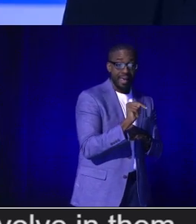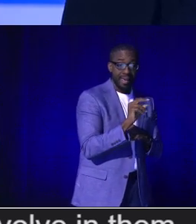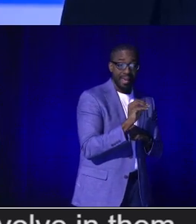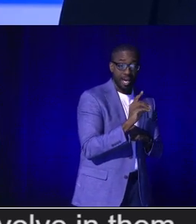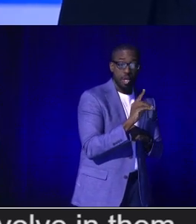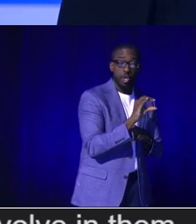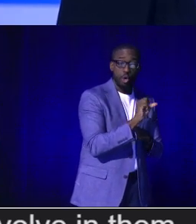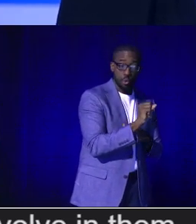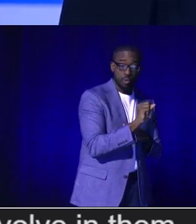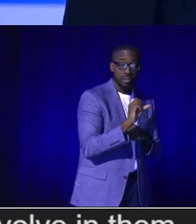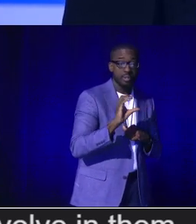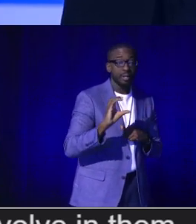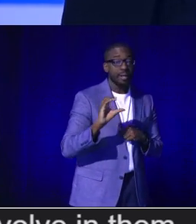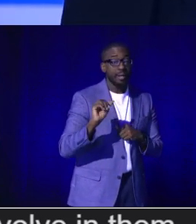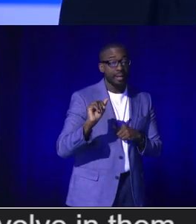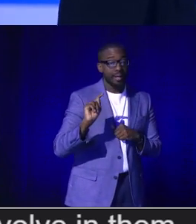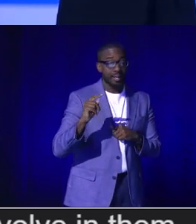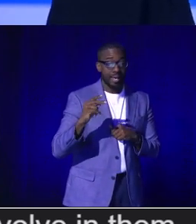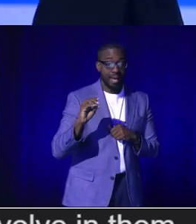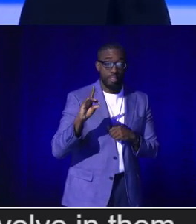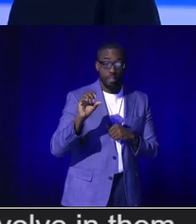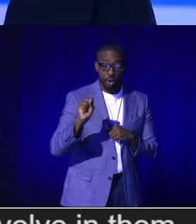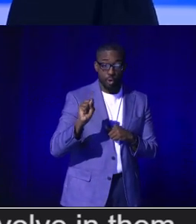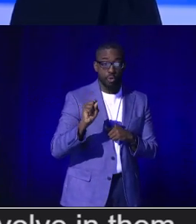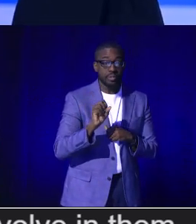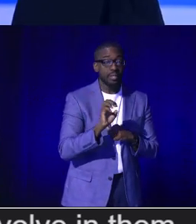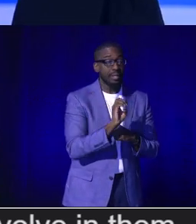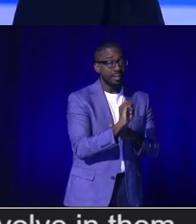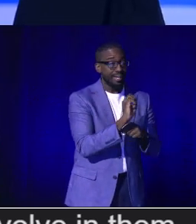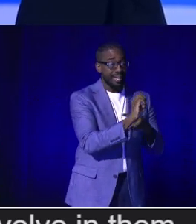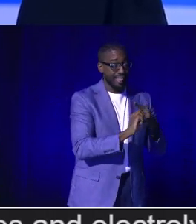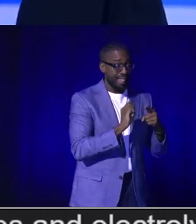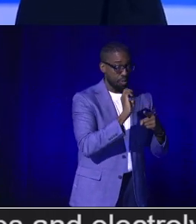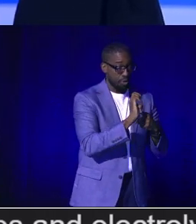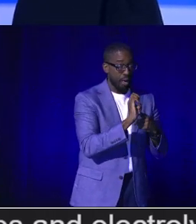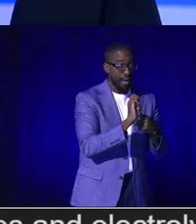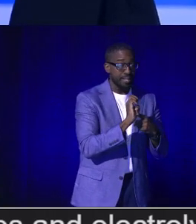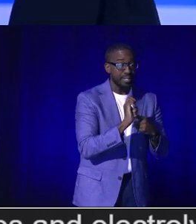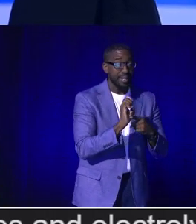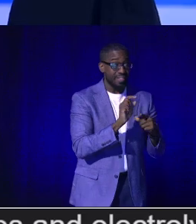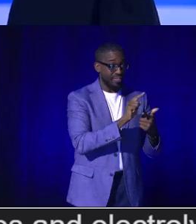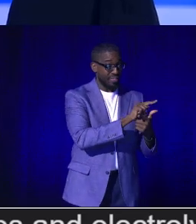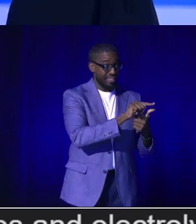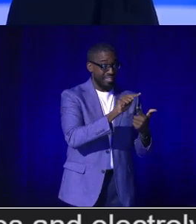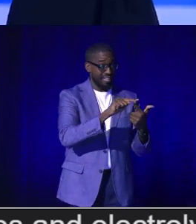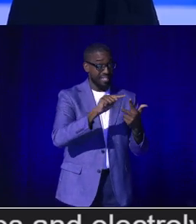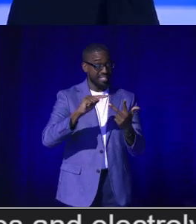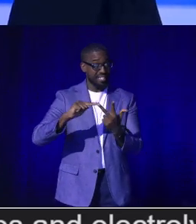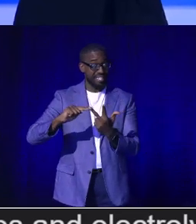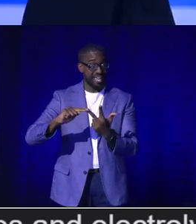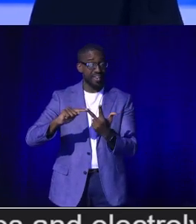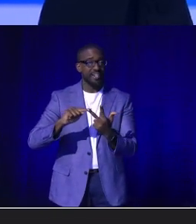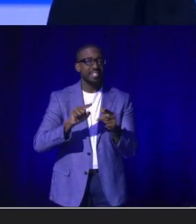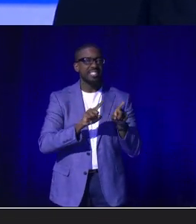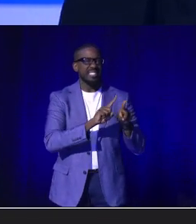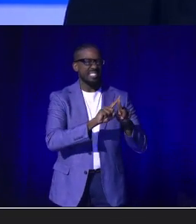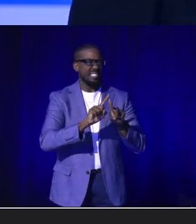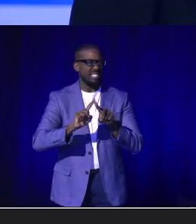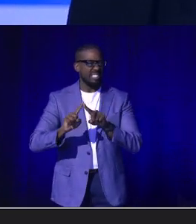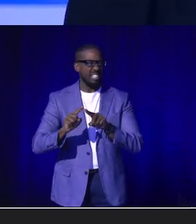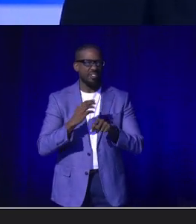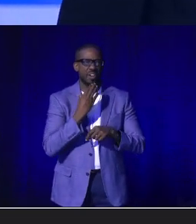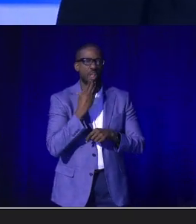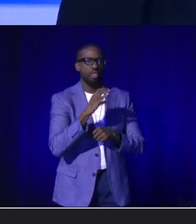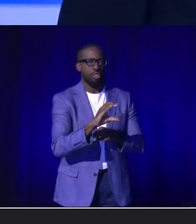other components called current collectors. And what's interesting about all these different components is they have different thermal conductivities and other